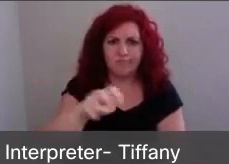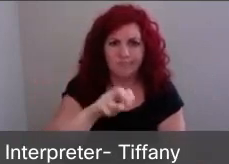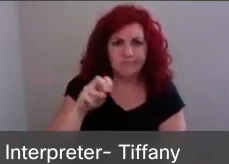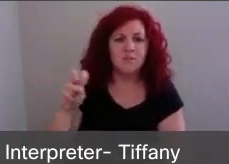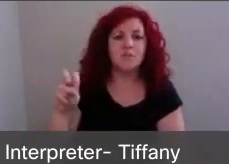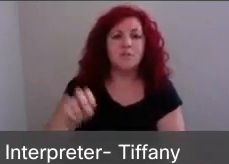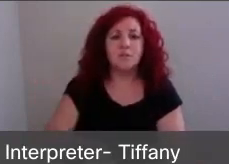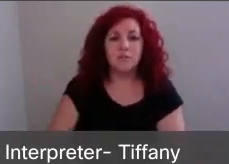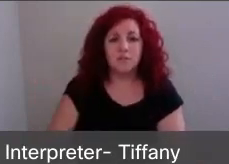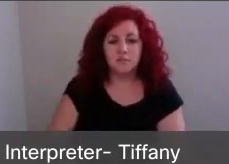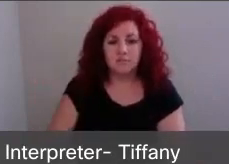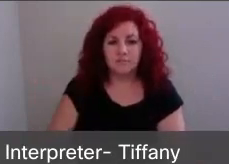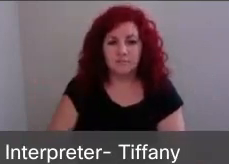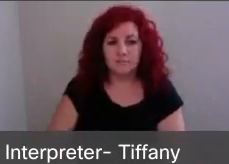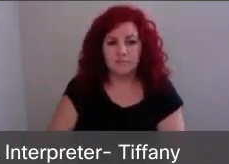have